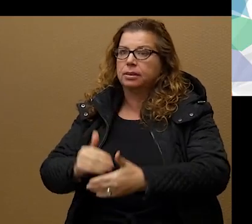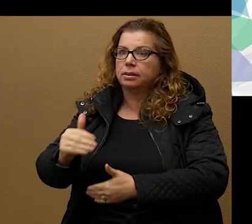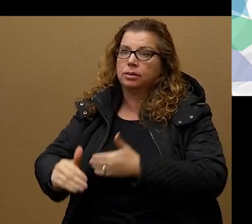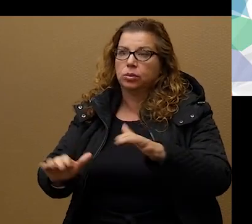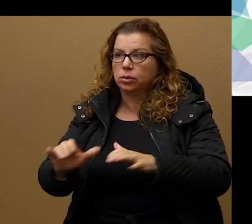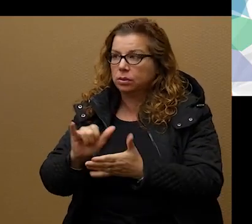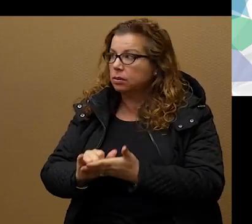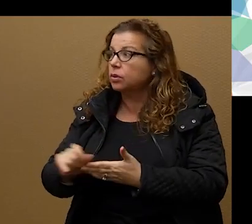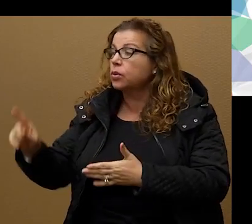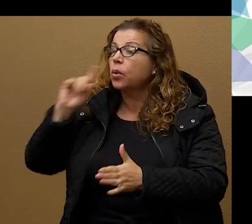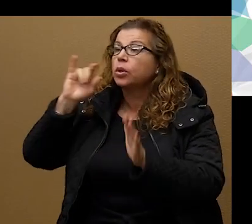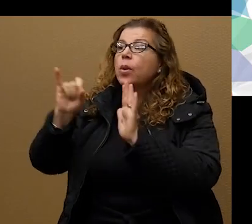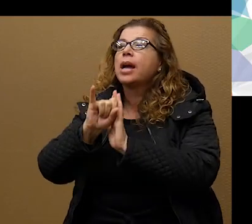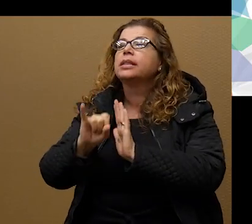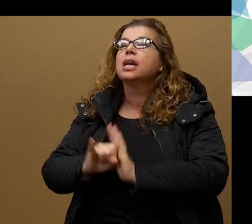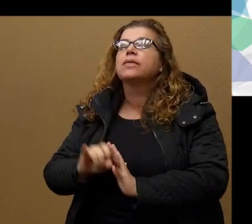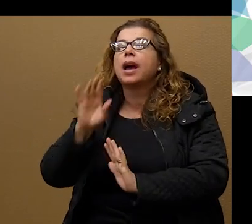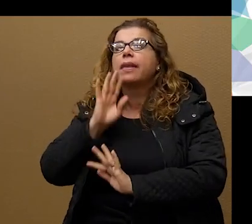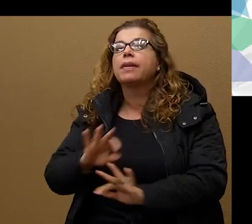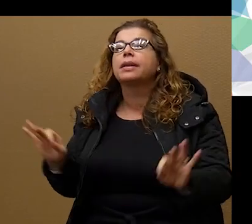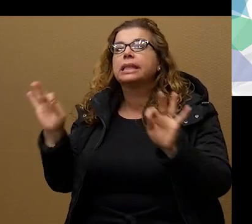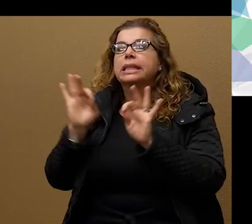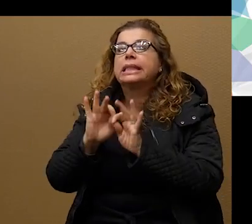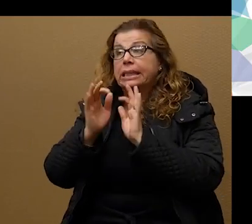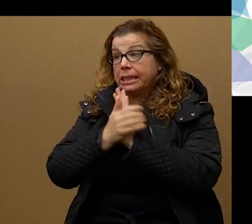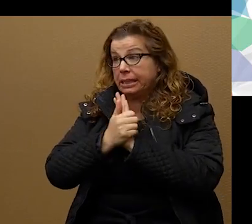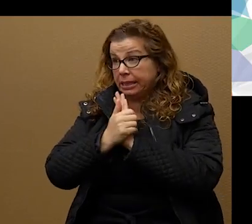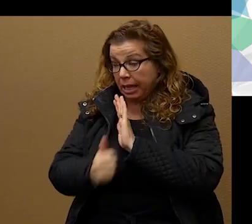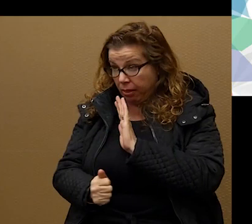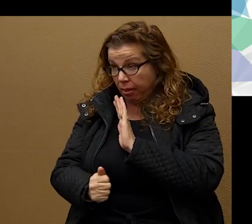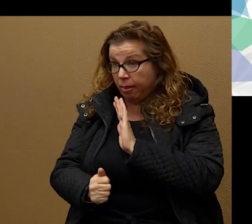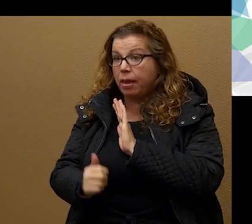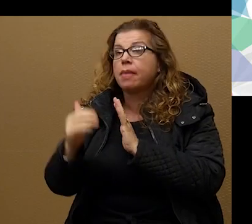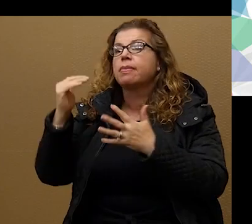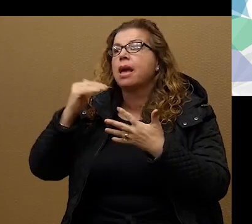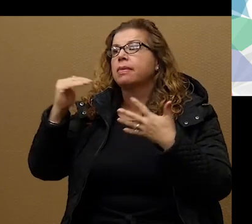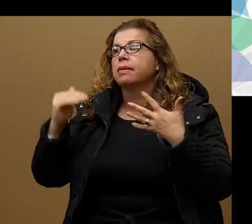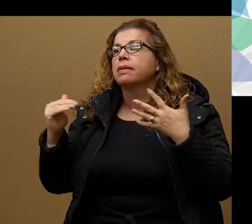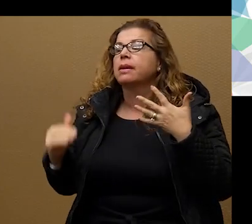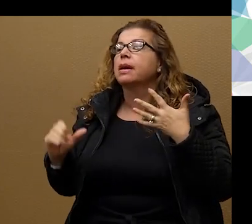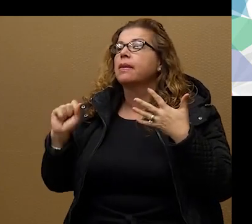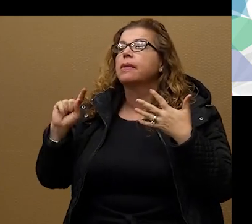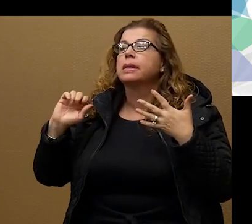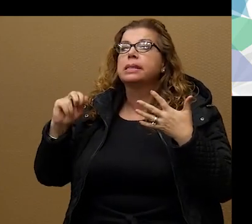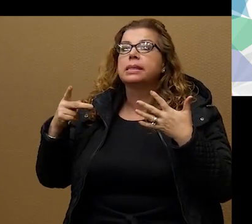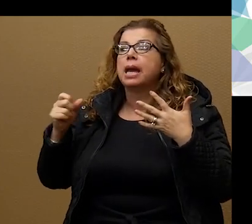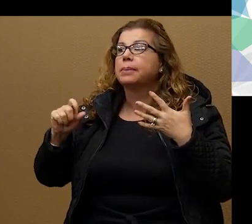So you identifying the key target skill, and then the steps that are needed.